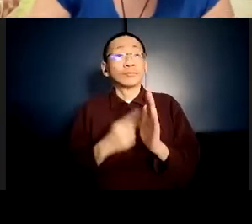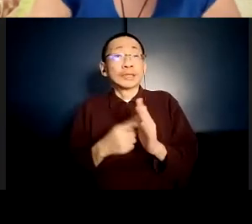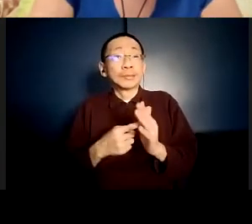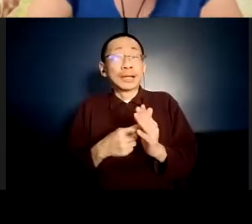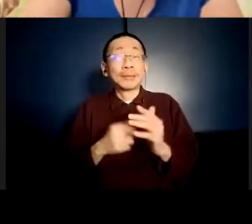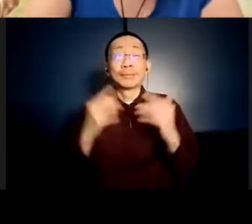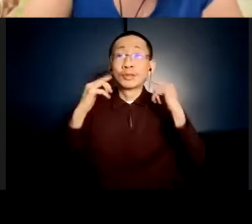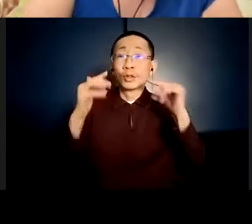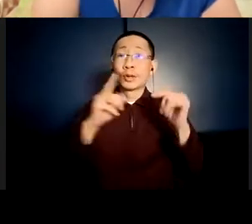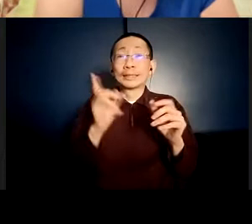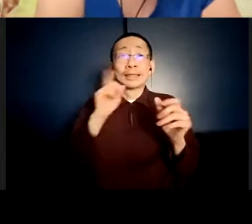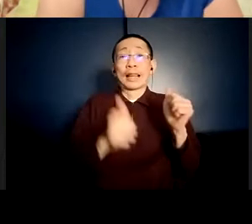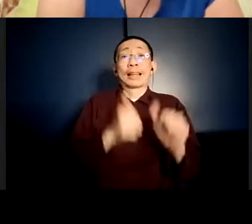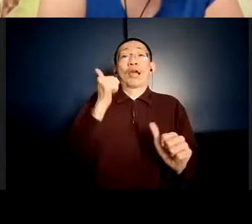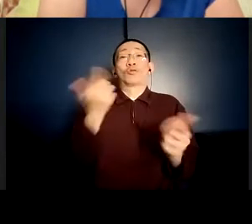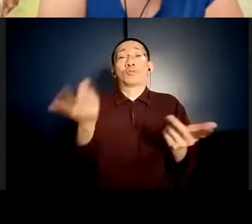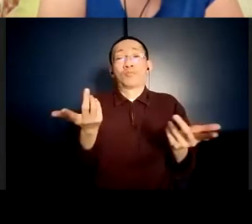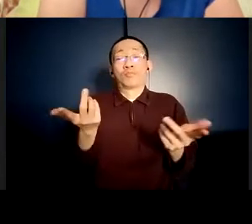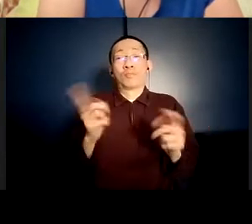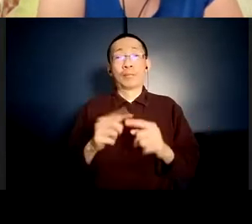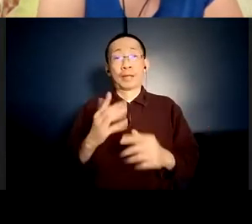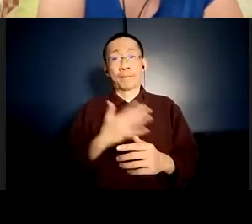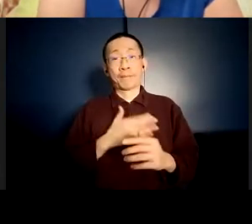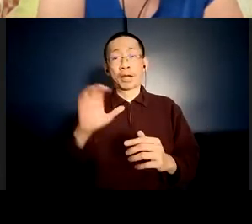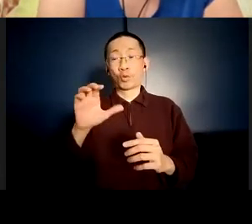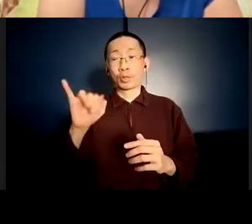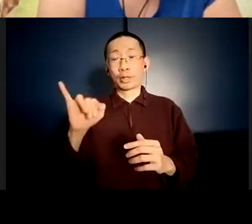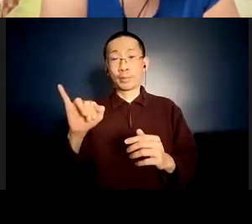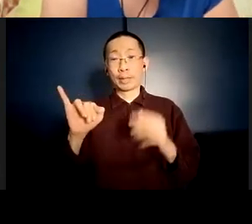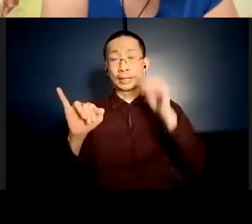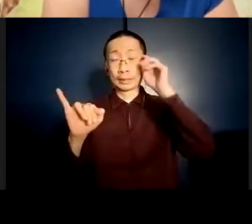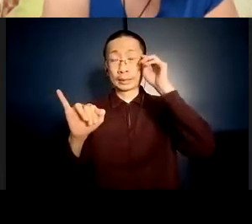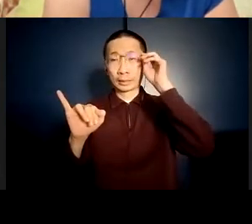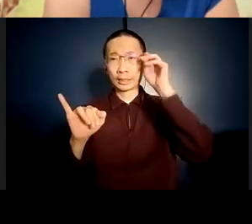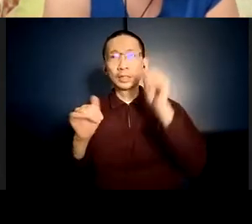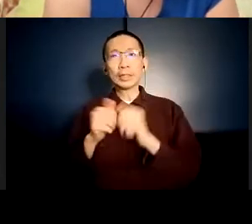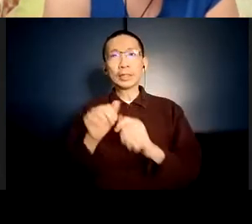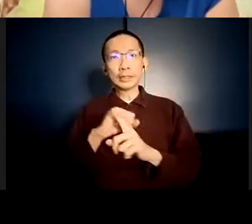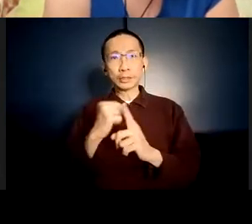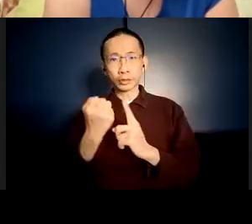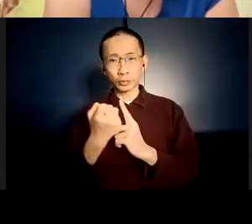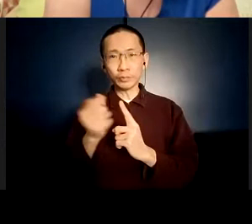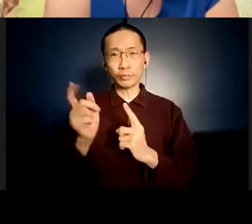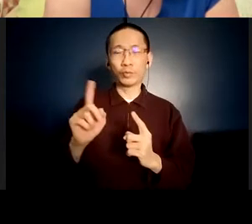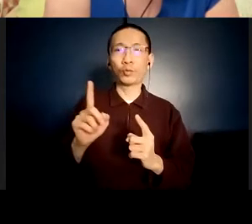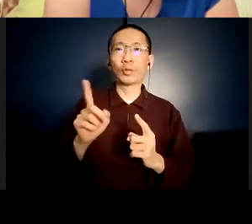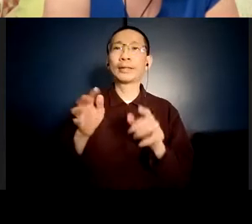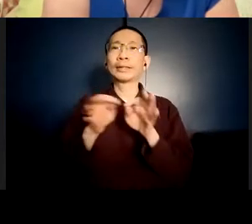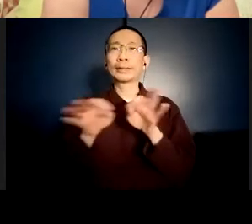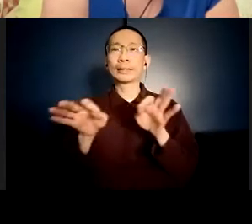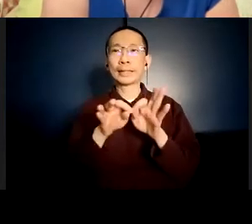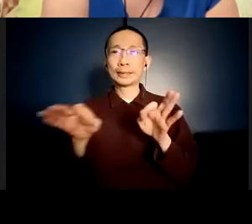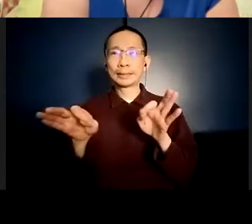louder. But with my cochlear implants, in a situation where the